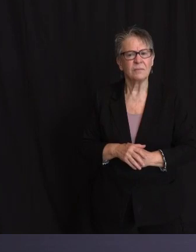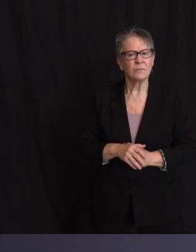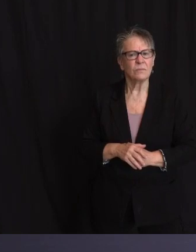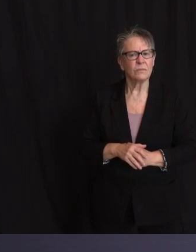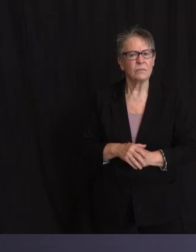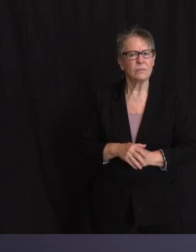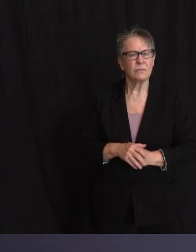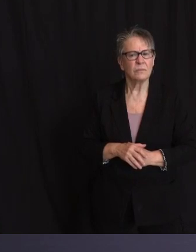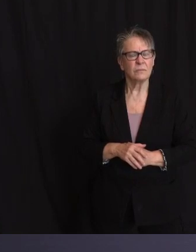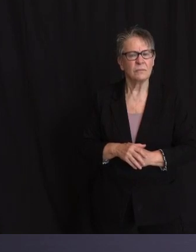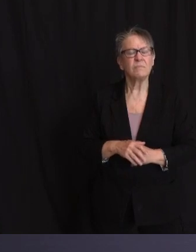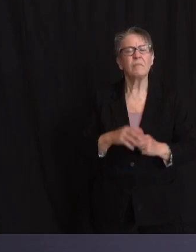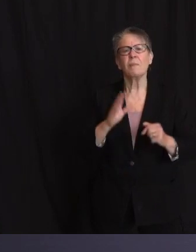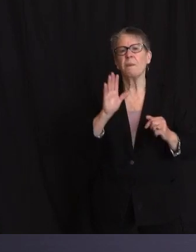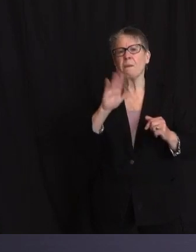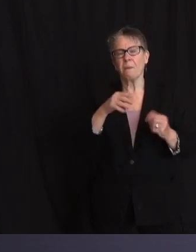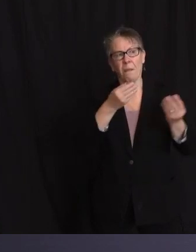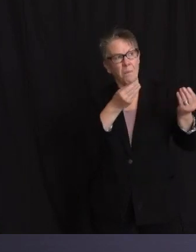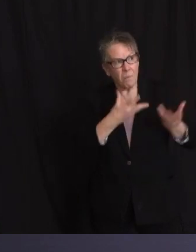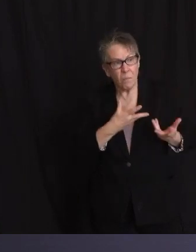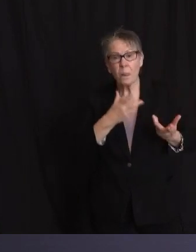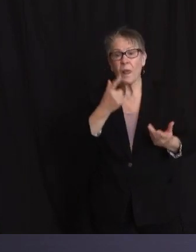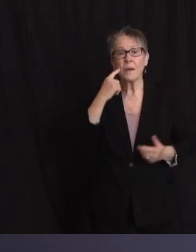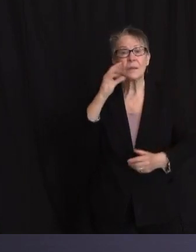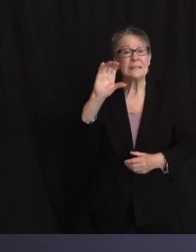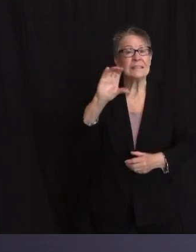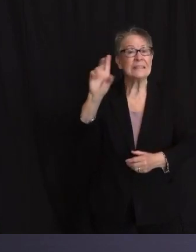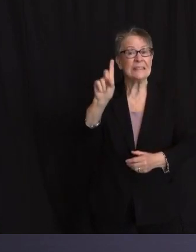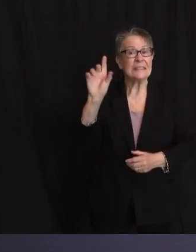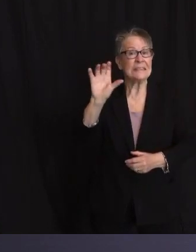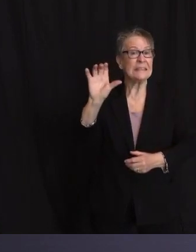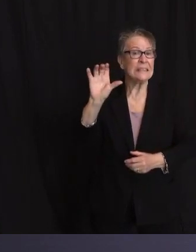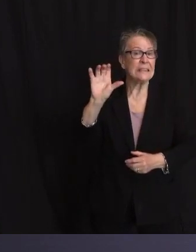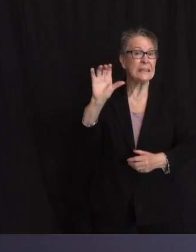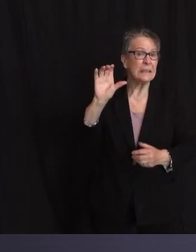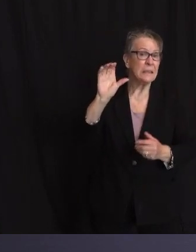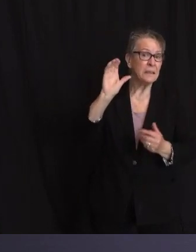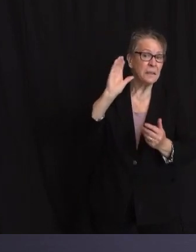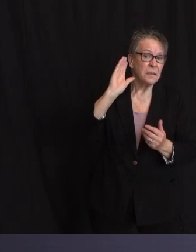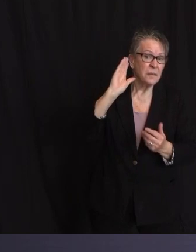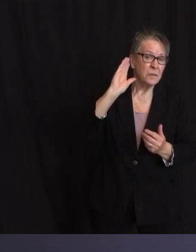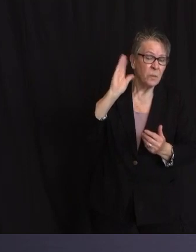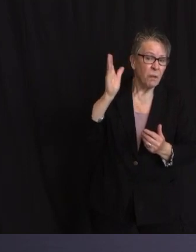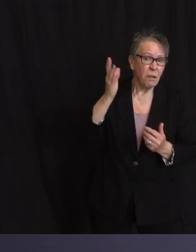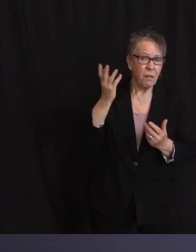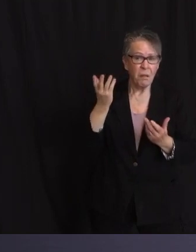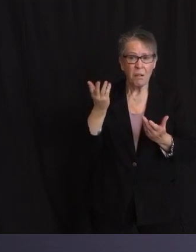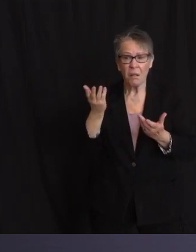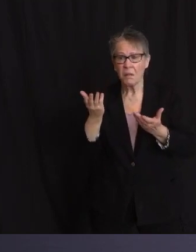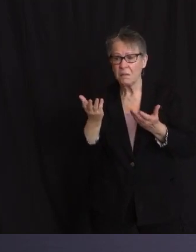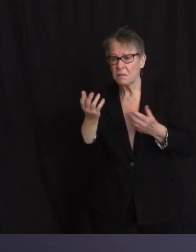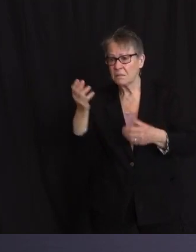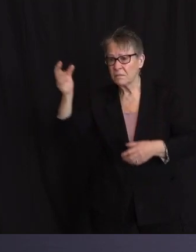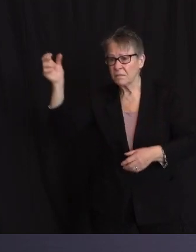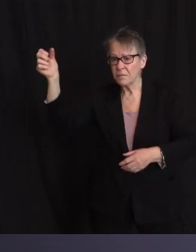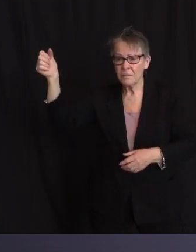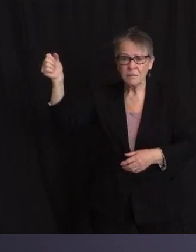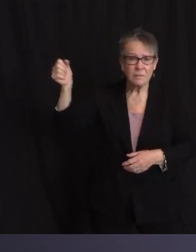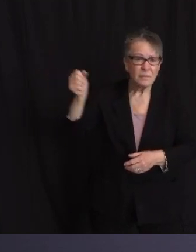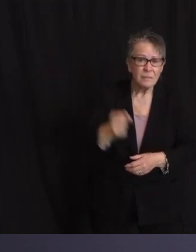explicitly put in 10 to 15 or 10 to 12, I forget which, individuals to help us coordinate in each American